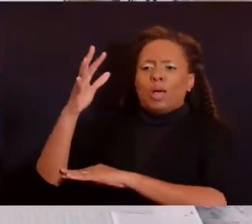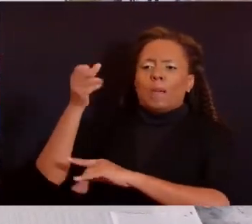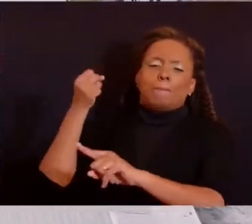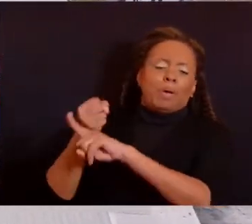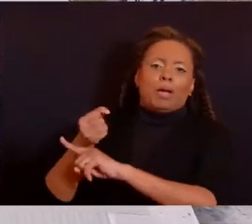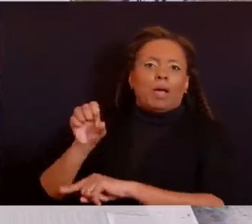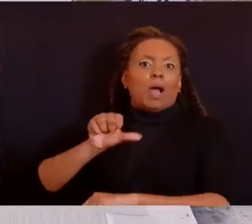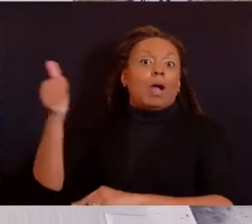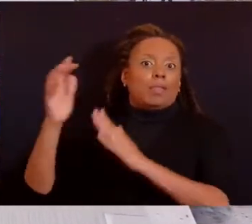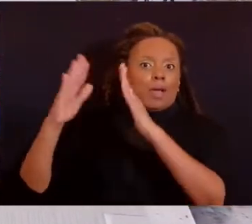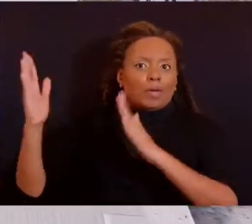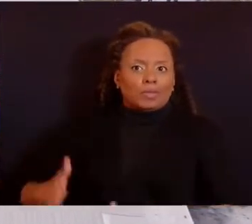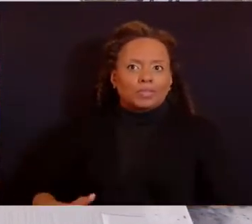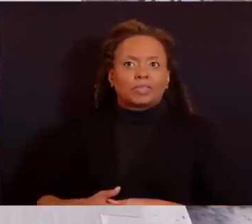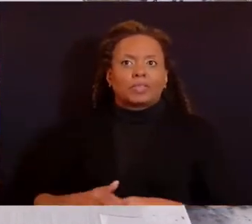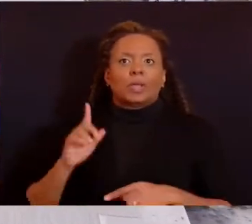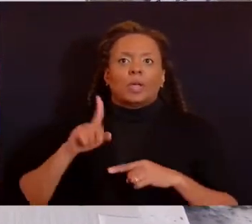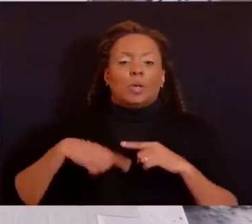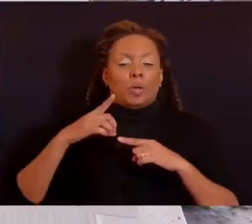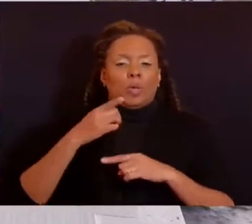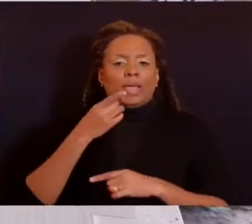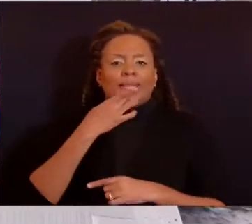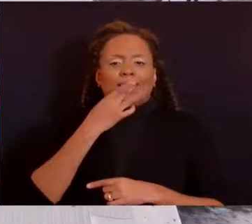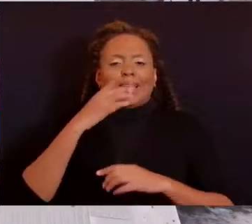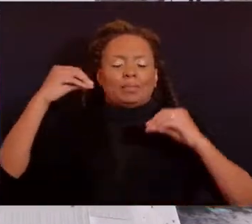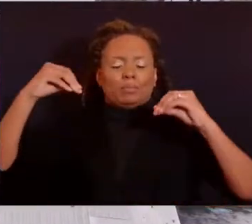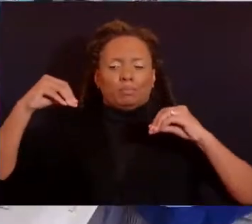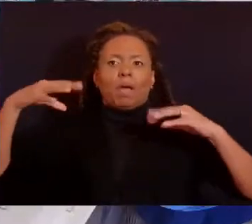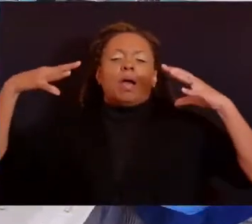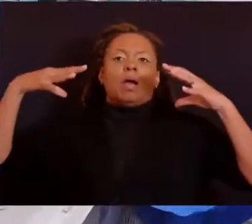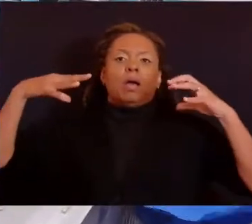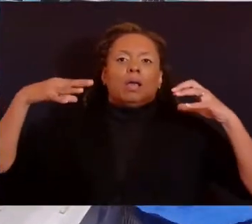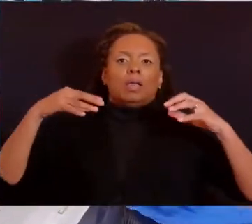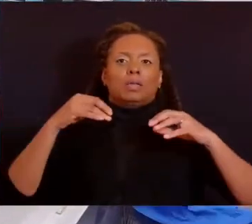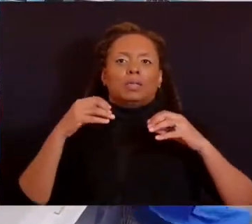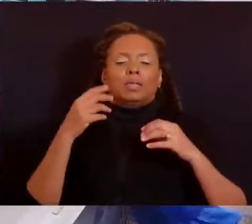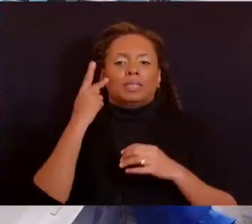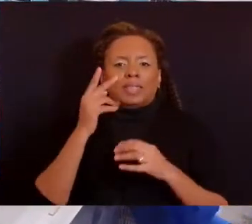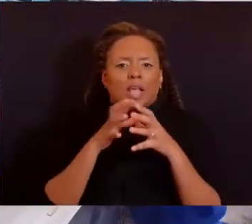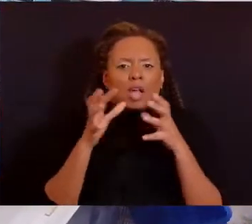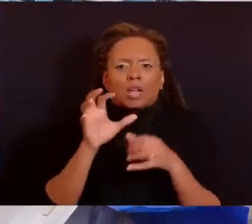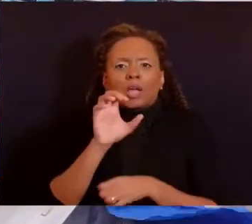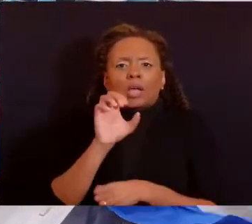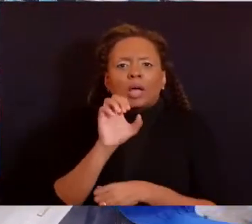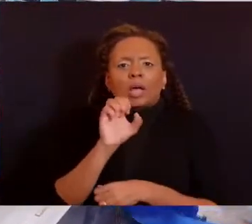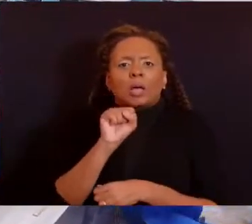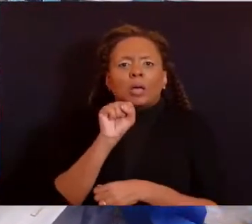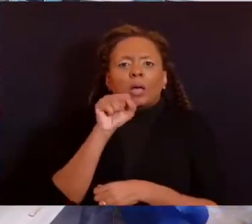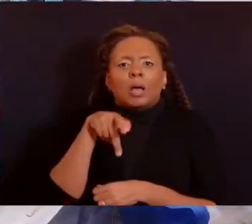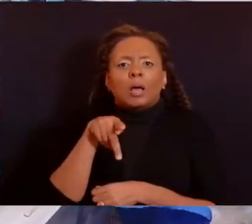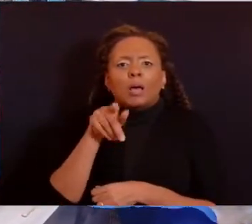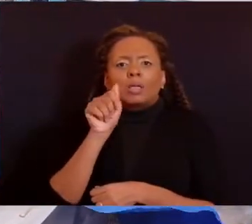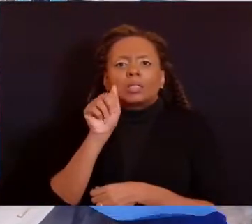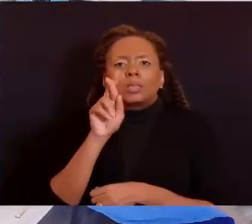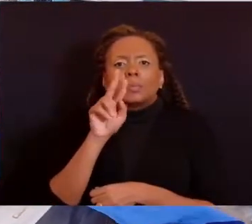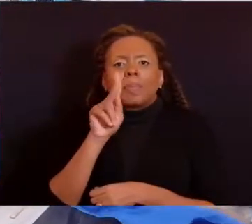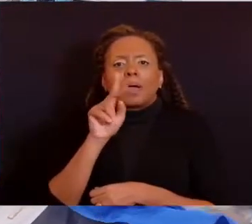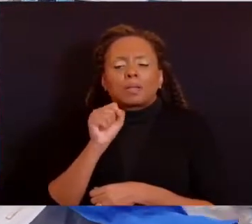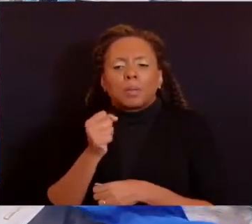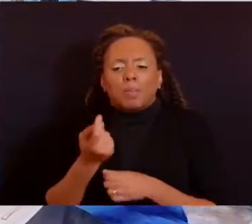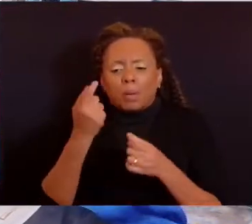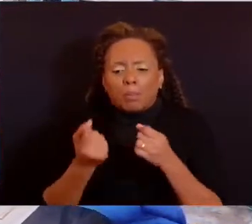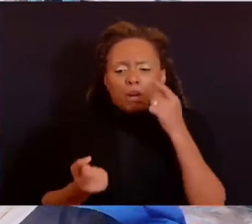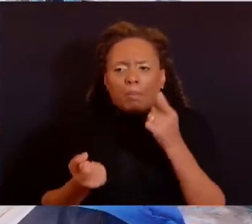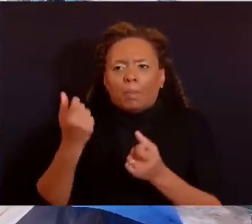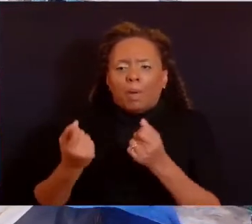electricity came back on, there was a lot of sparks too, so a number of people had to flee during the night. and thank God they were able to do so to their